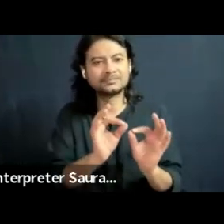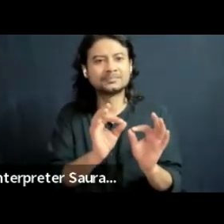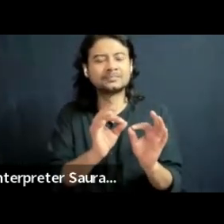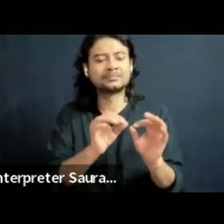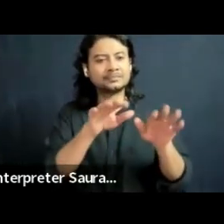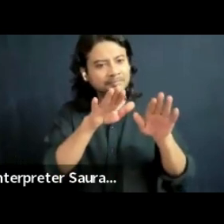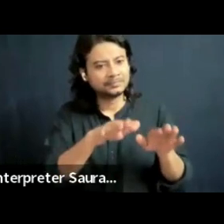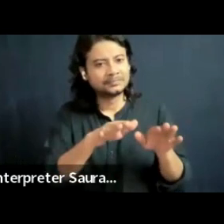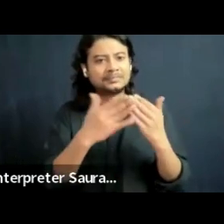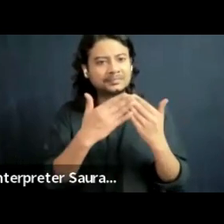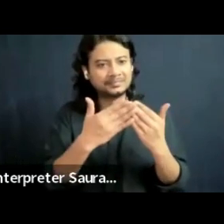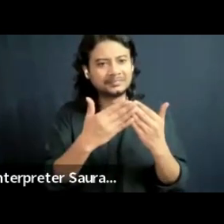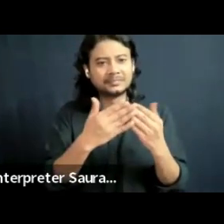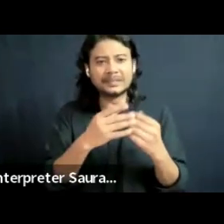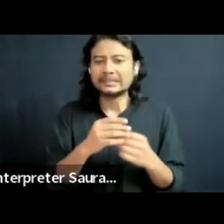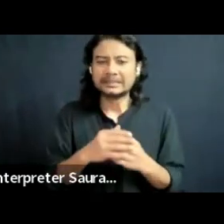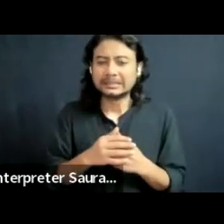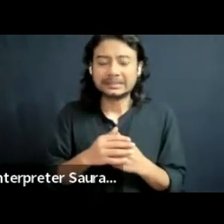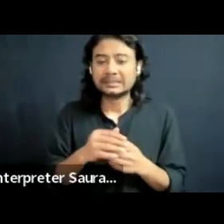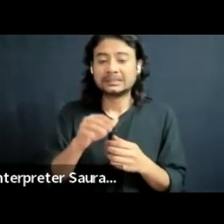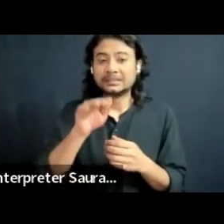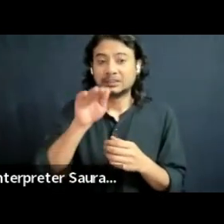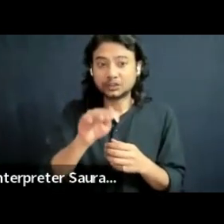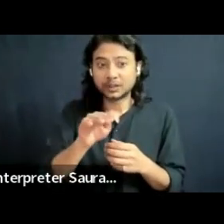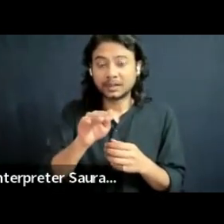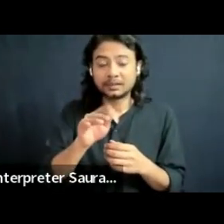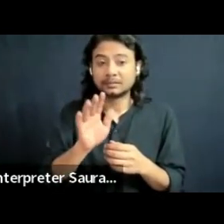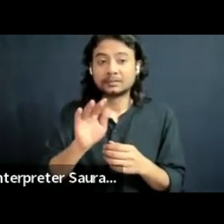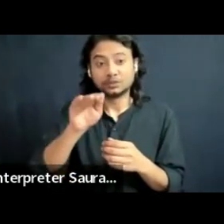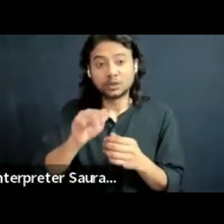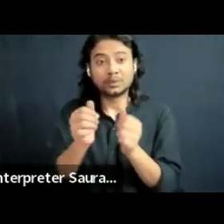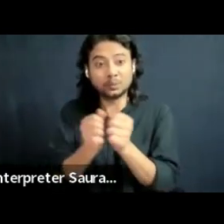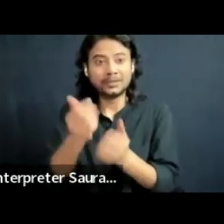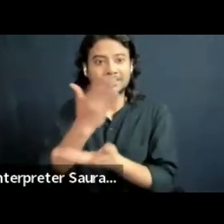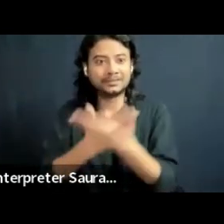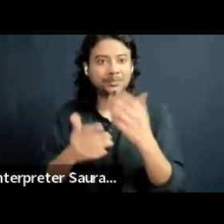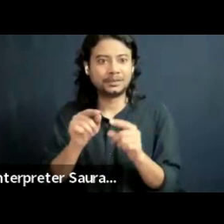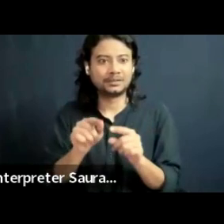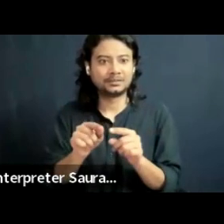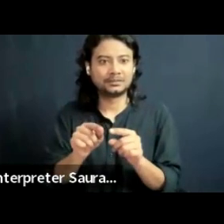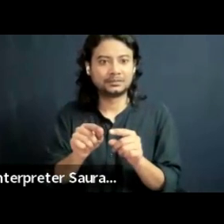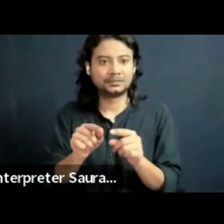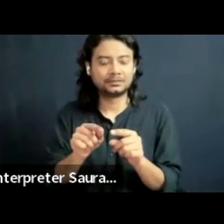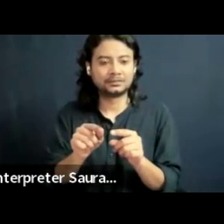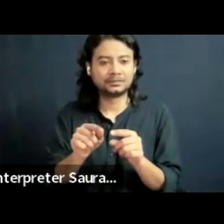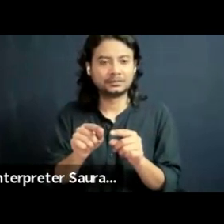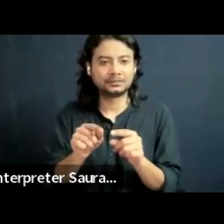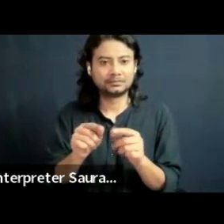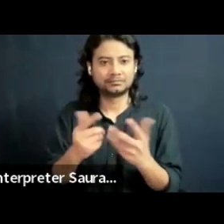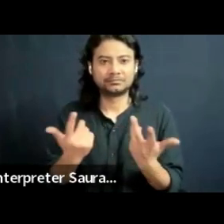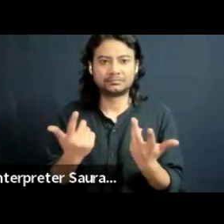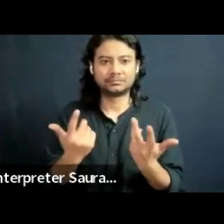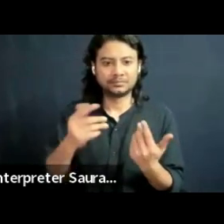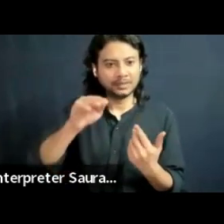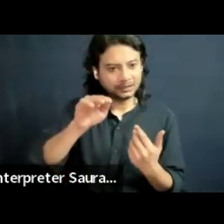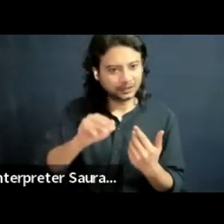of protection for the child with disabilities. So the core of the right to be included in the community is the right to grow